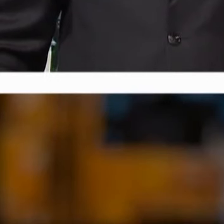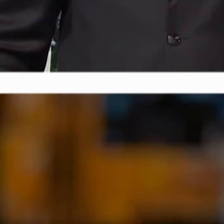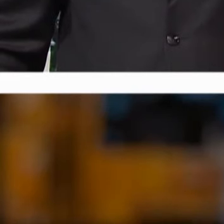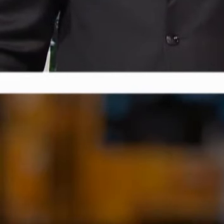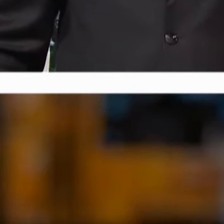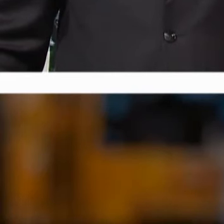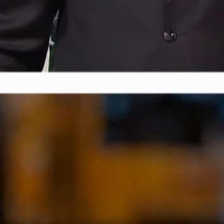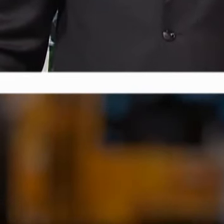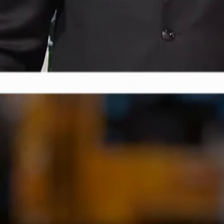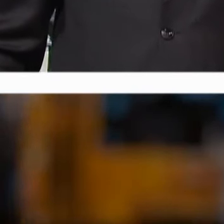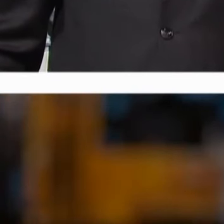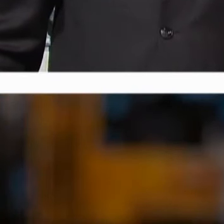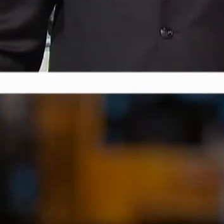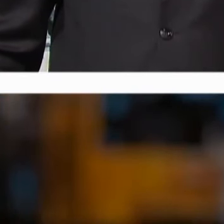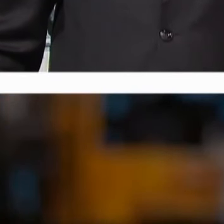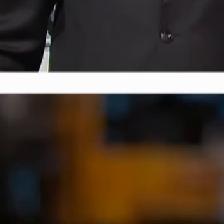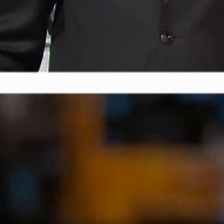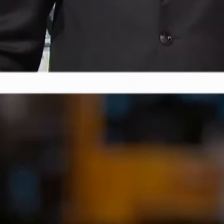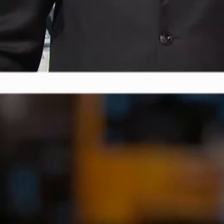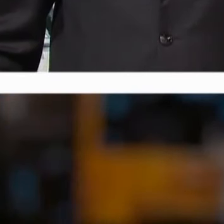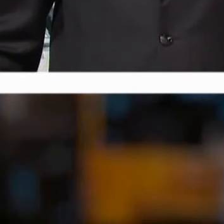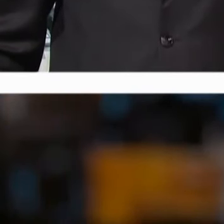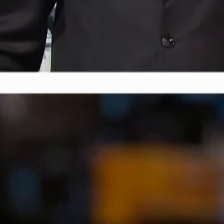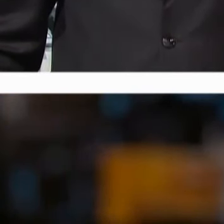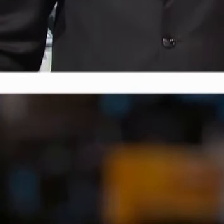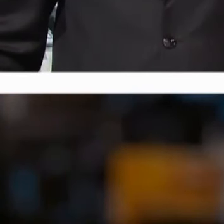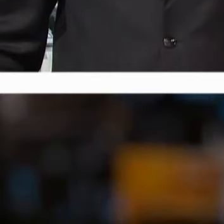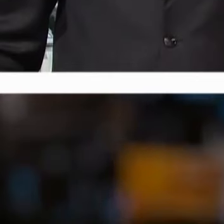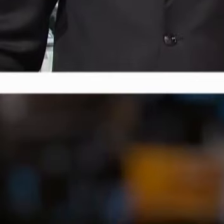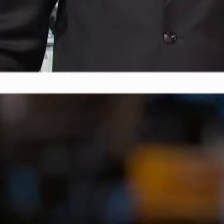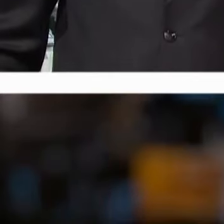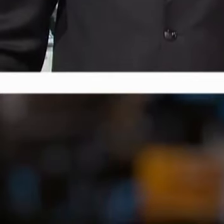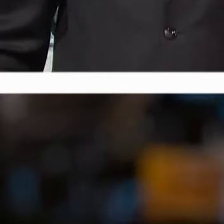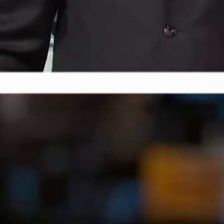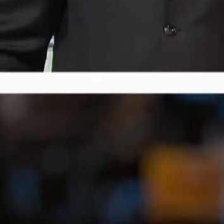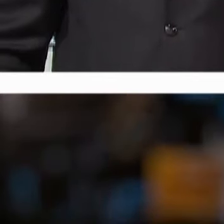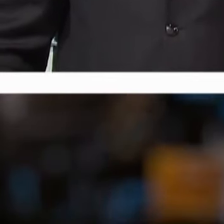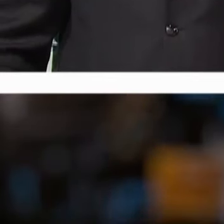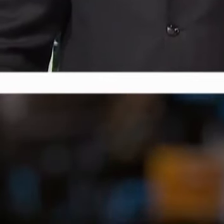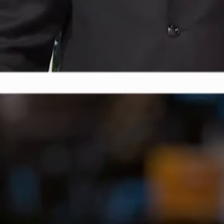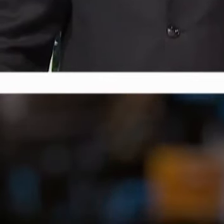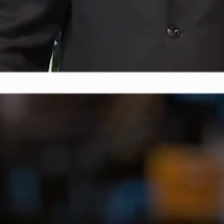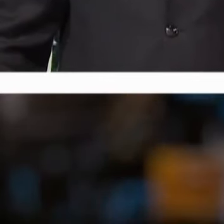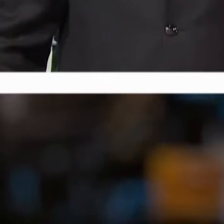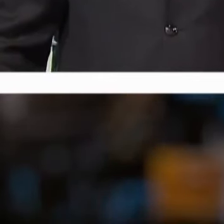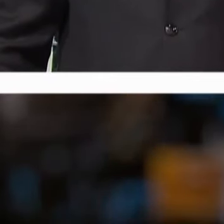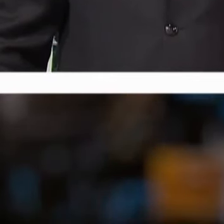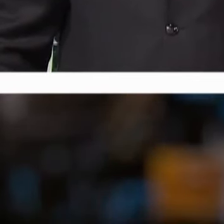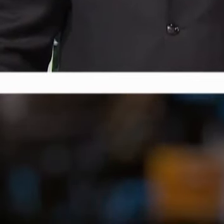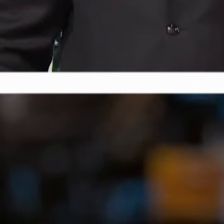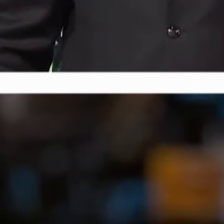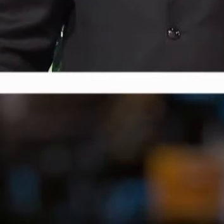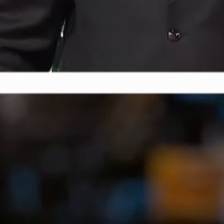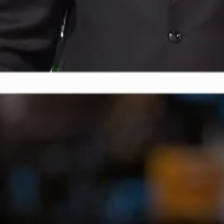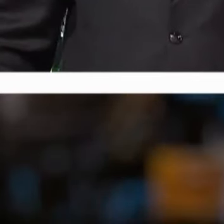We also unreservedly certify the 2020 consolidated financial statements of Groupe Renault.